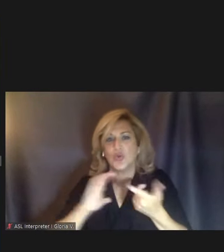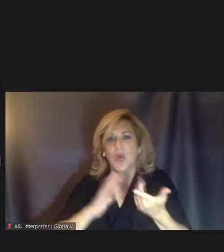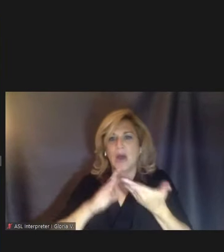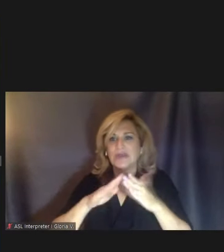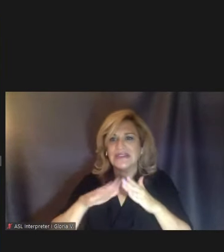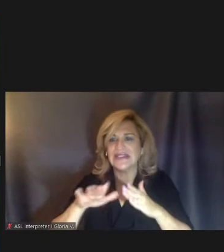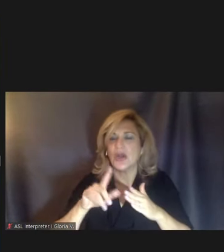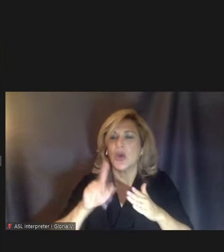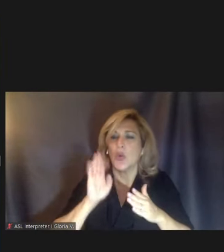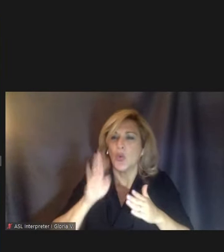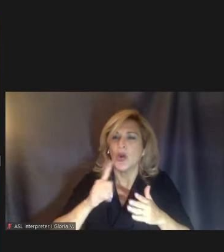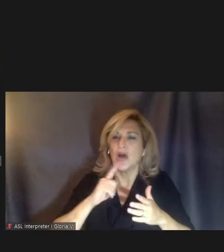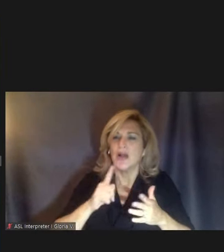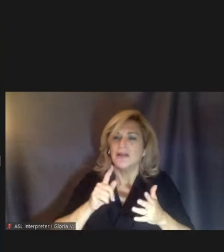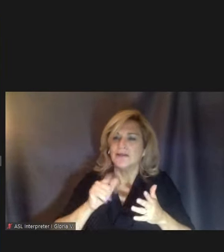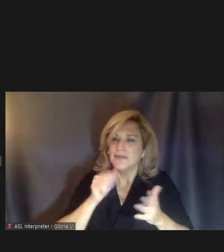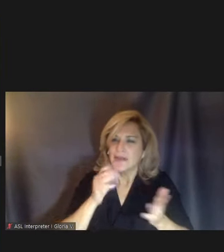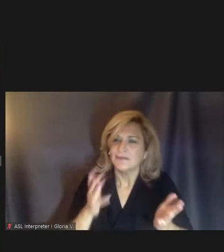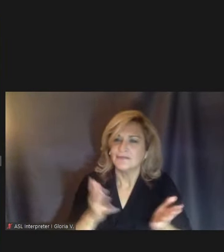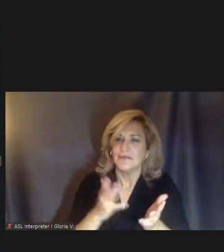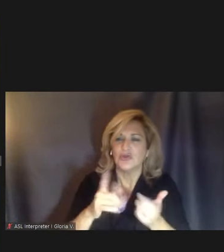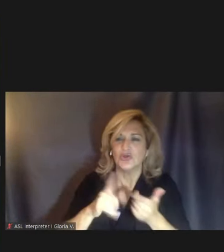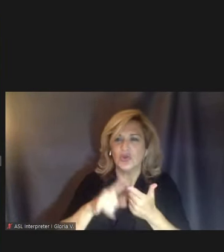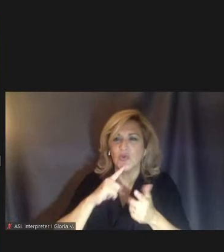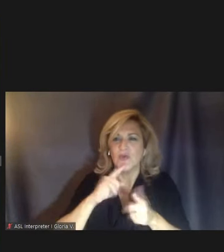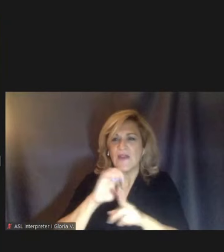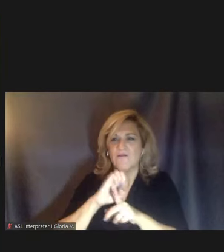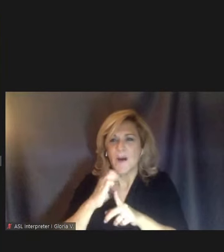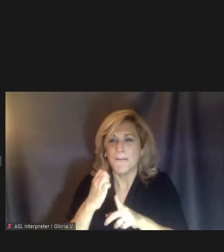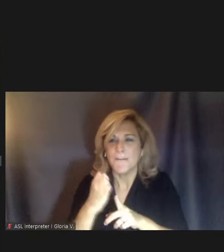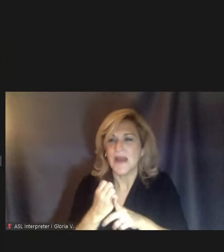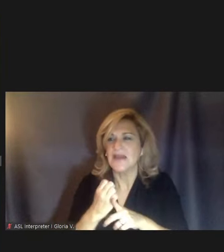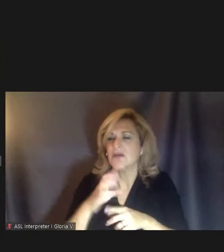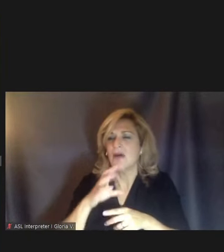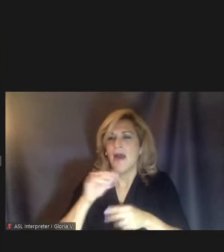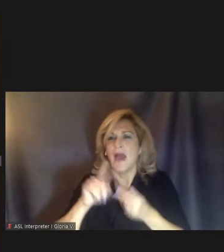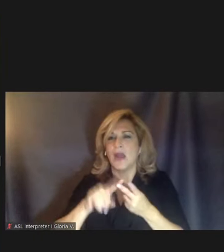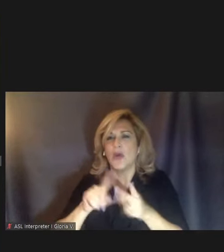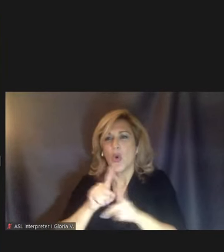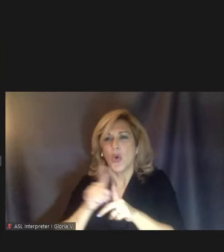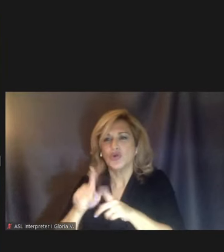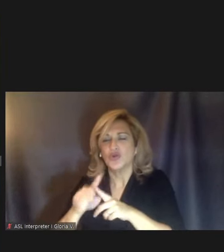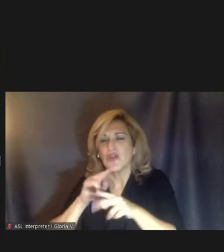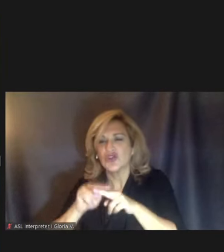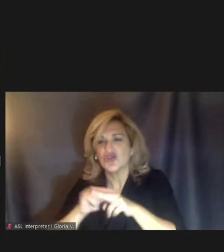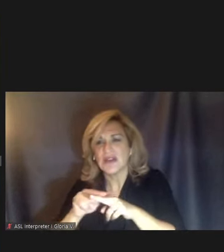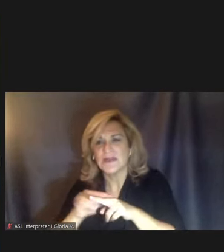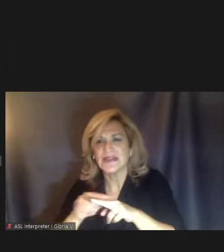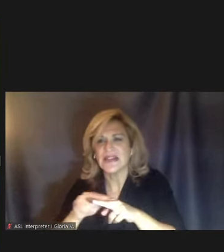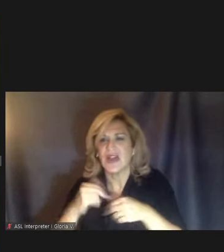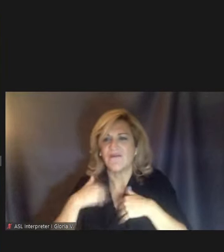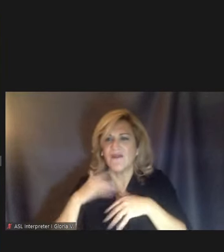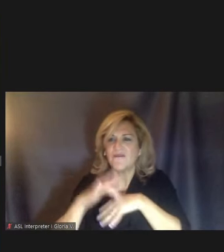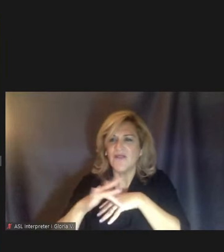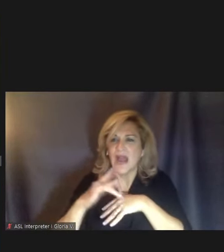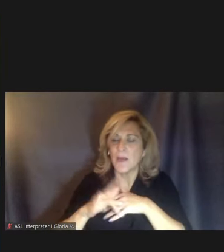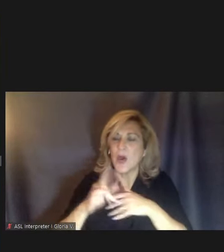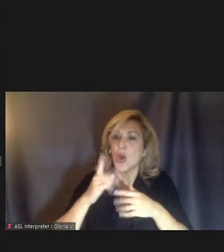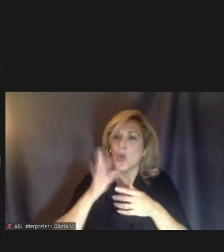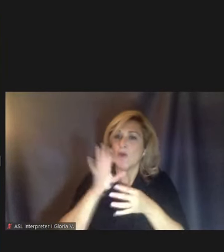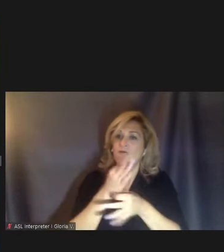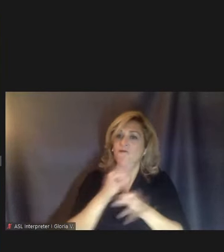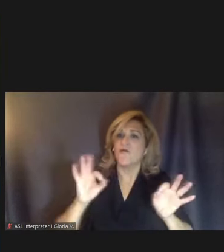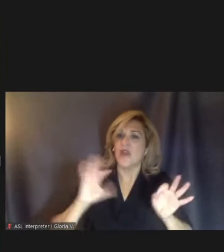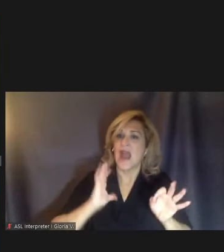the most environmentally damaging form of transportation that's available. It'll free up our roads for the efficient operation of